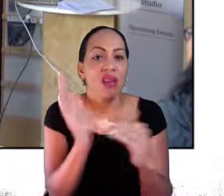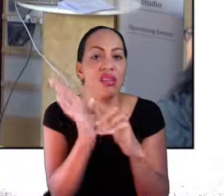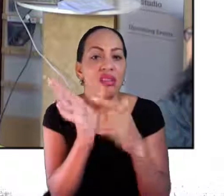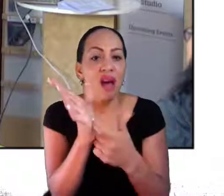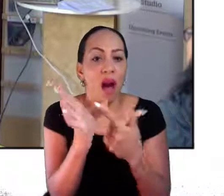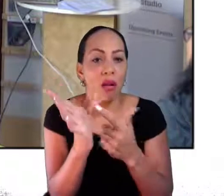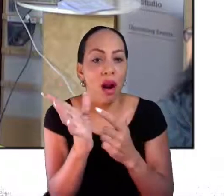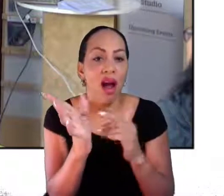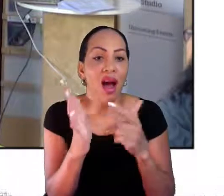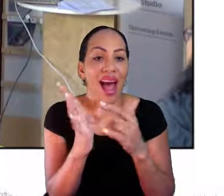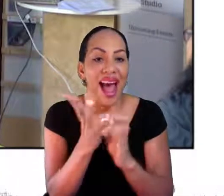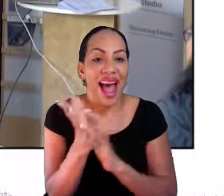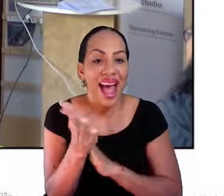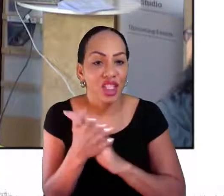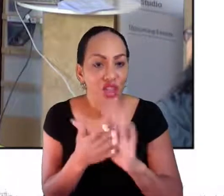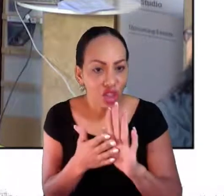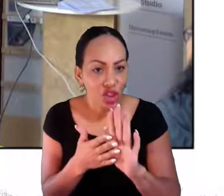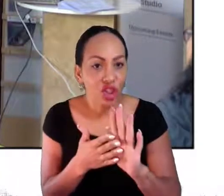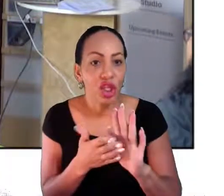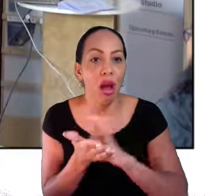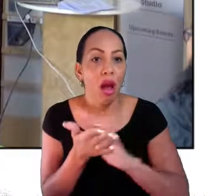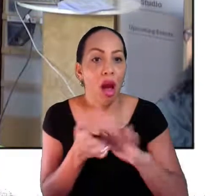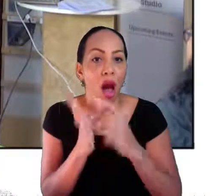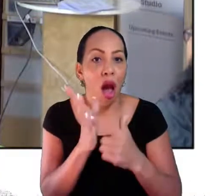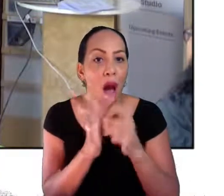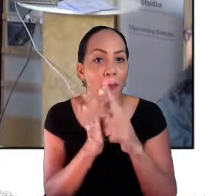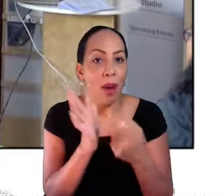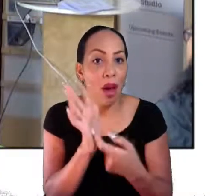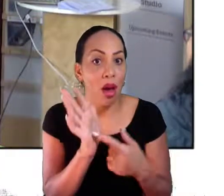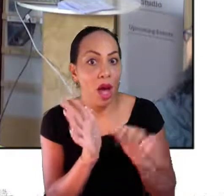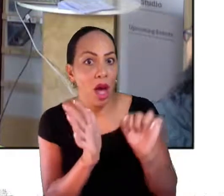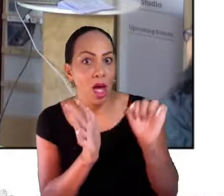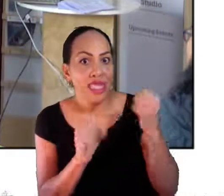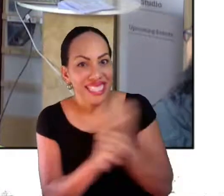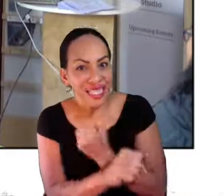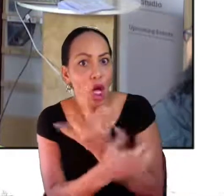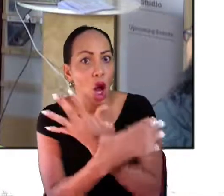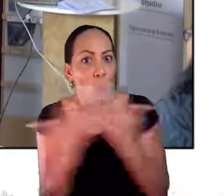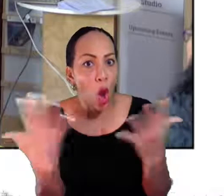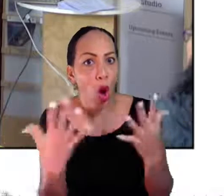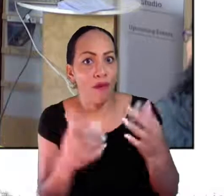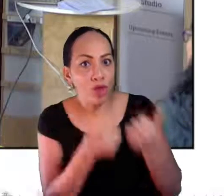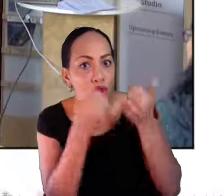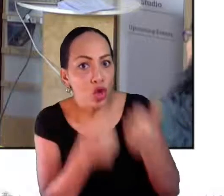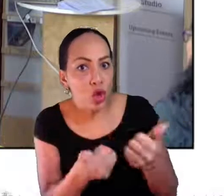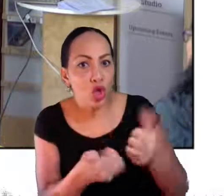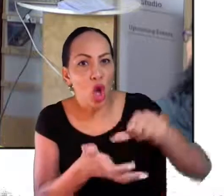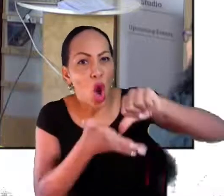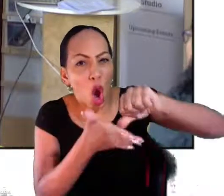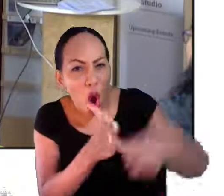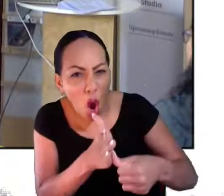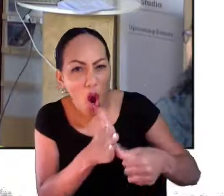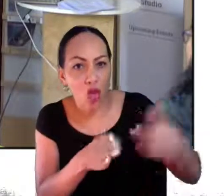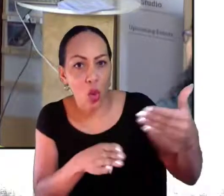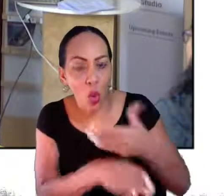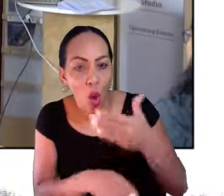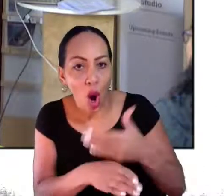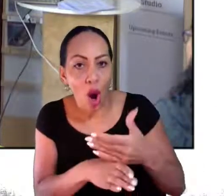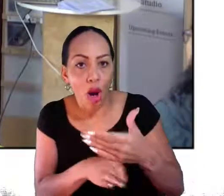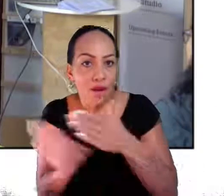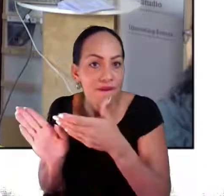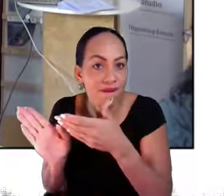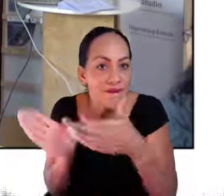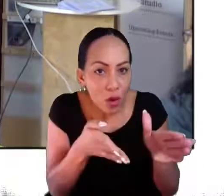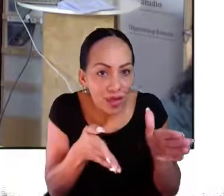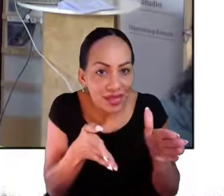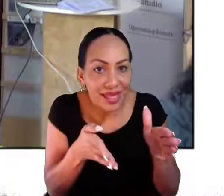inclusion producer role before me. I did a lot of the hard work of kind of shifting focus towards inclusion and